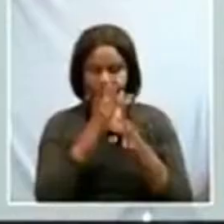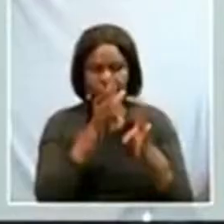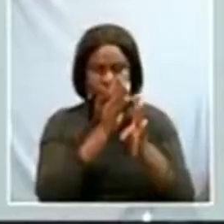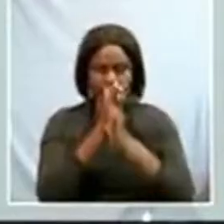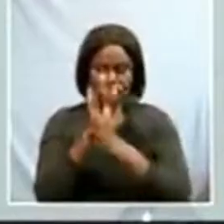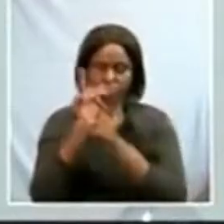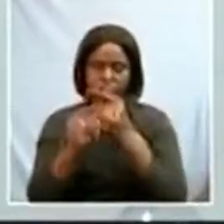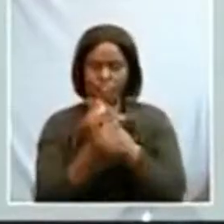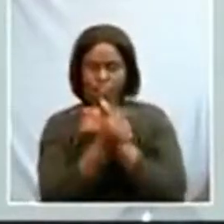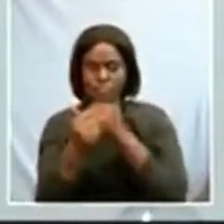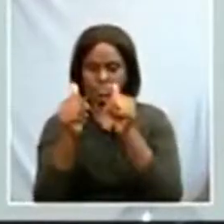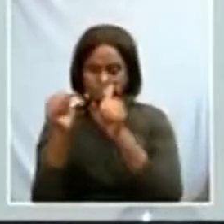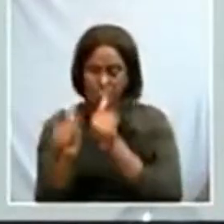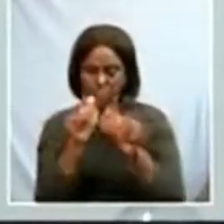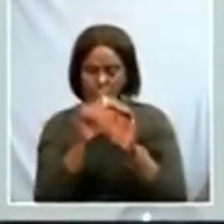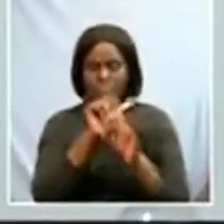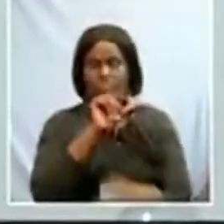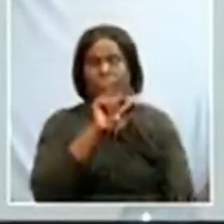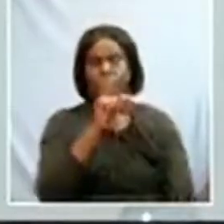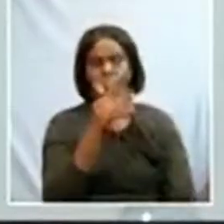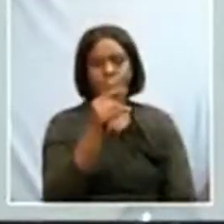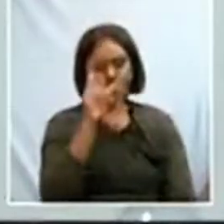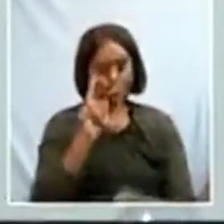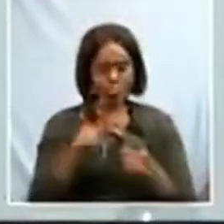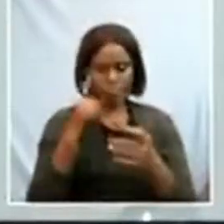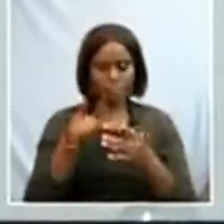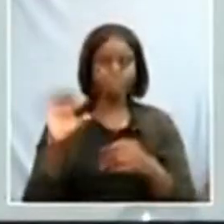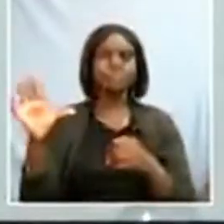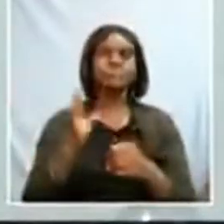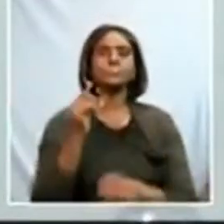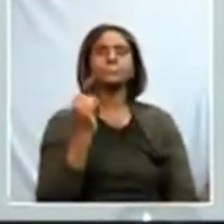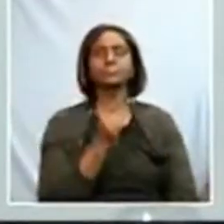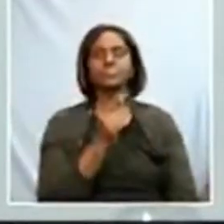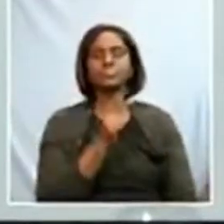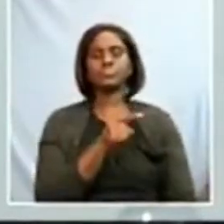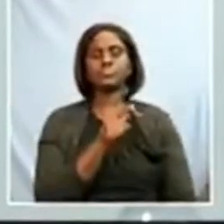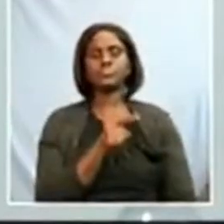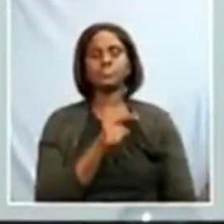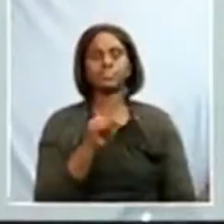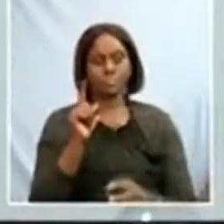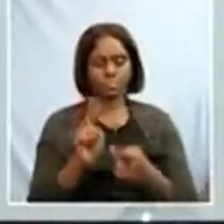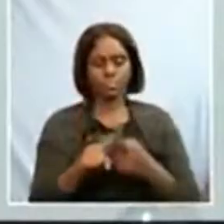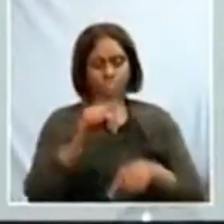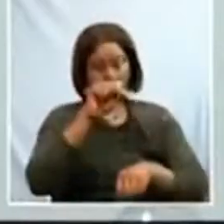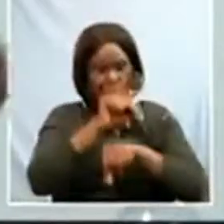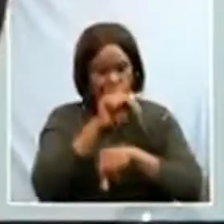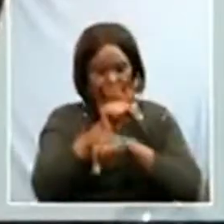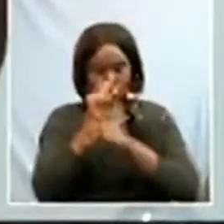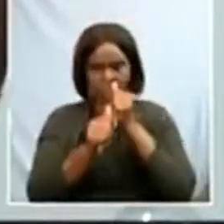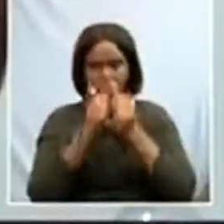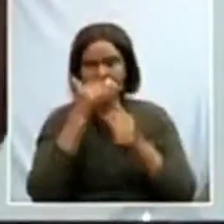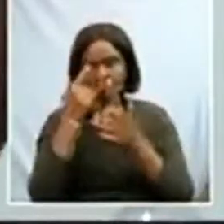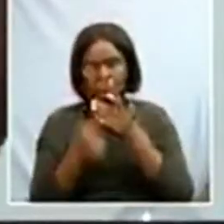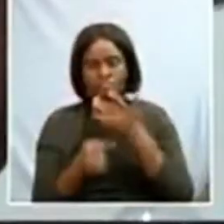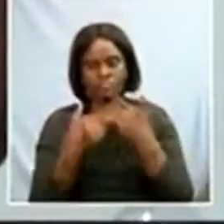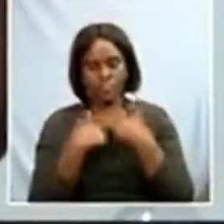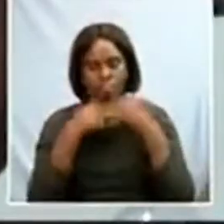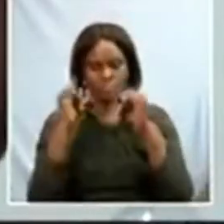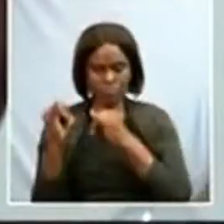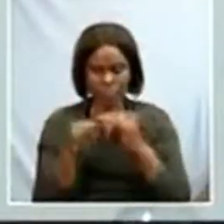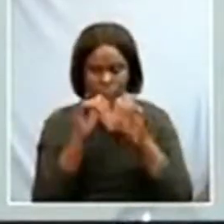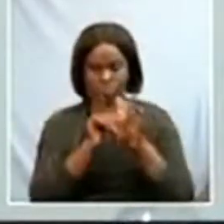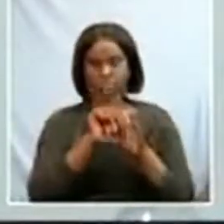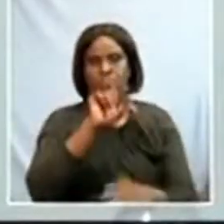other activities in 2025, but we'll be going back to projects that should have been implemented